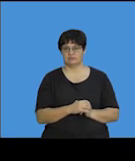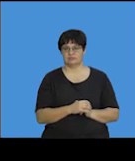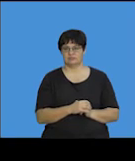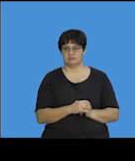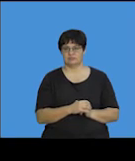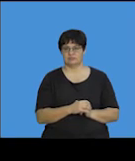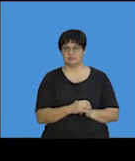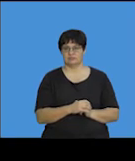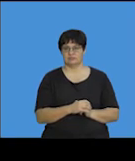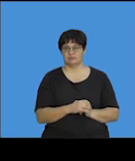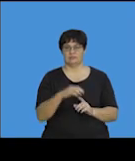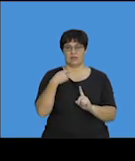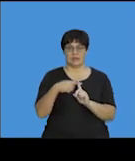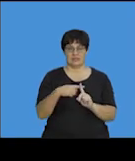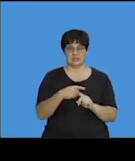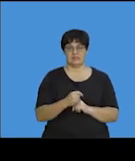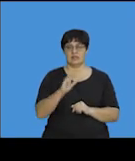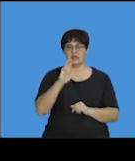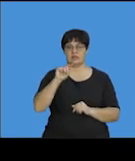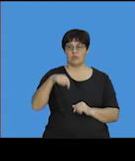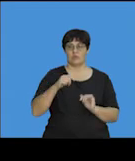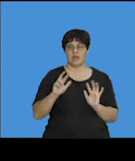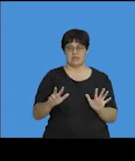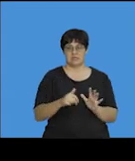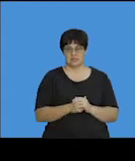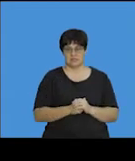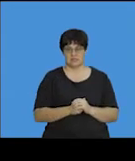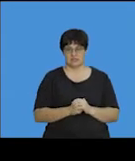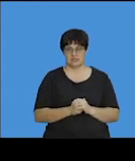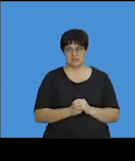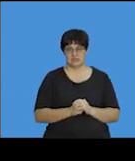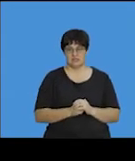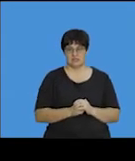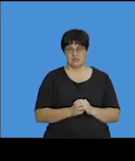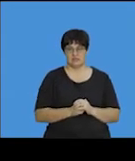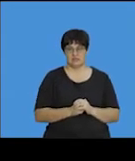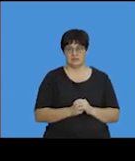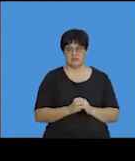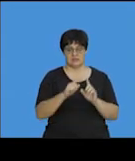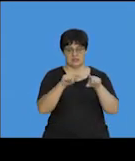this. There we go. Plus 9,8